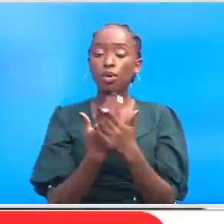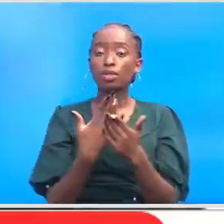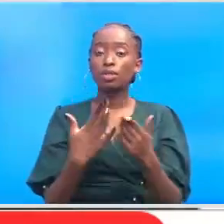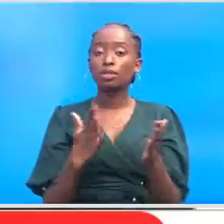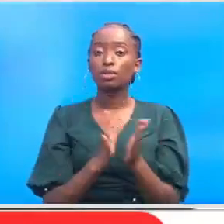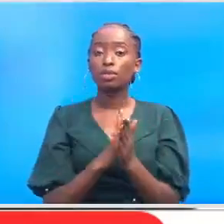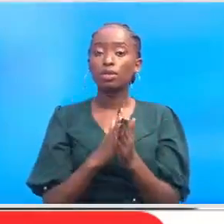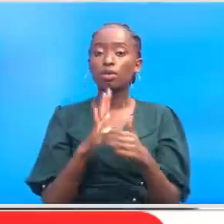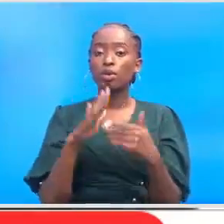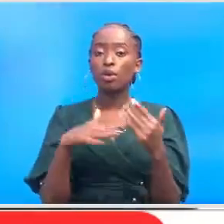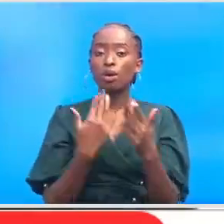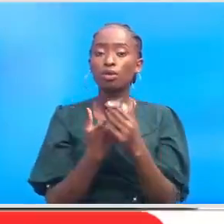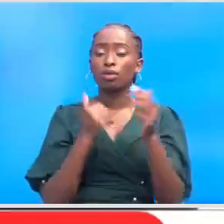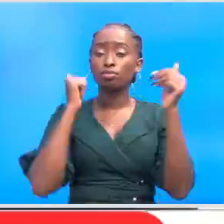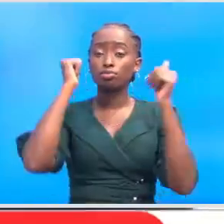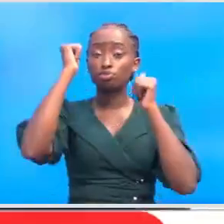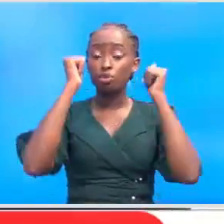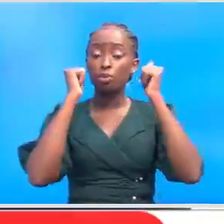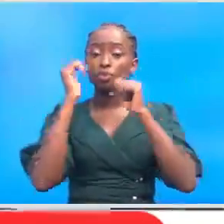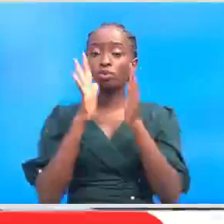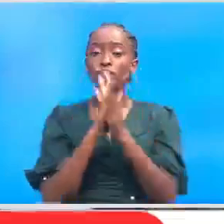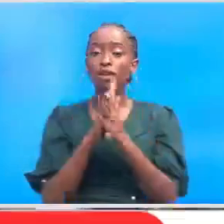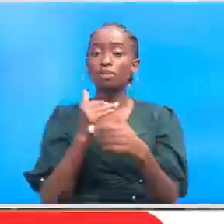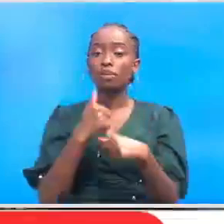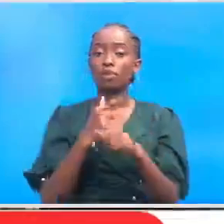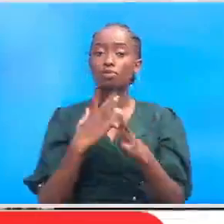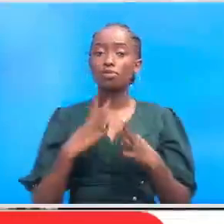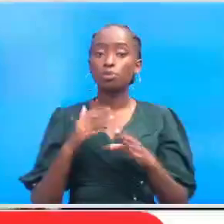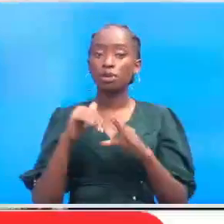and recruiting people into an illegal group.